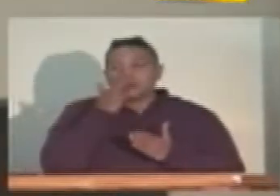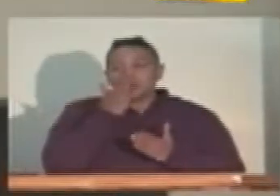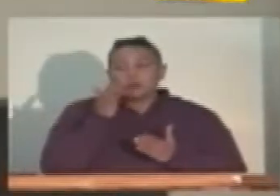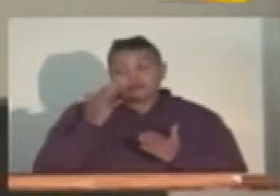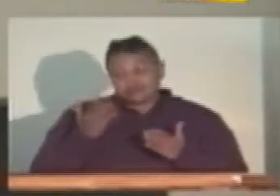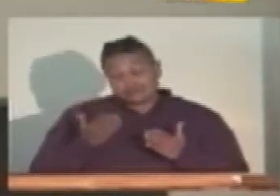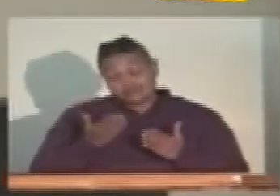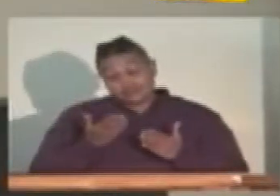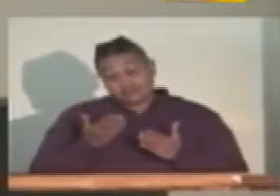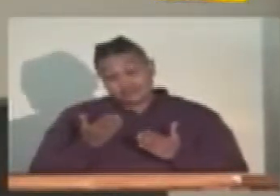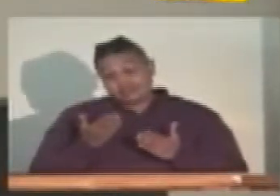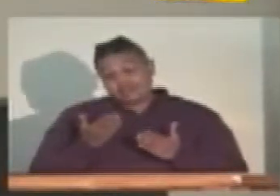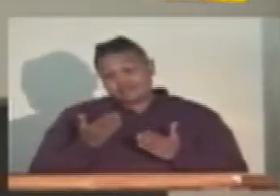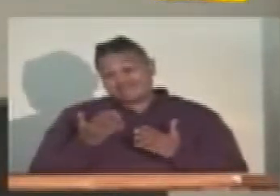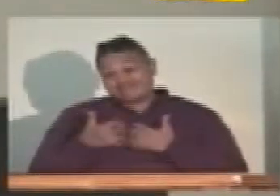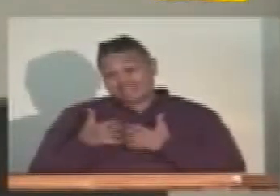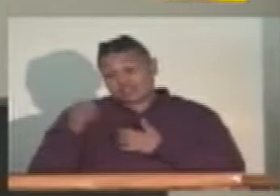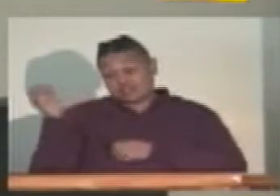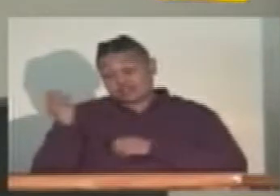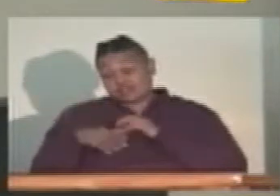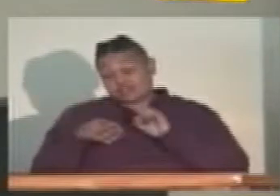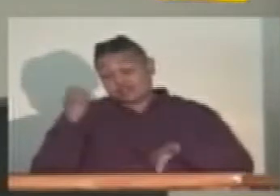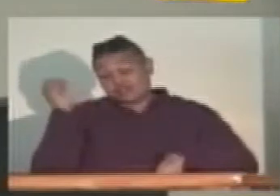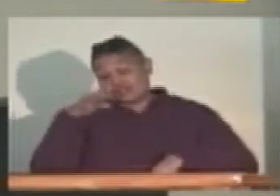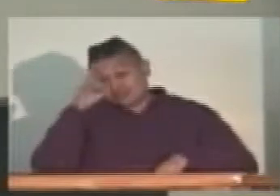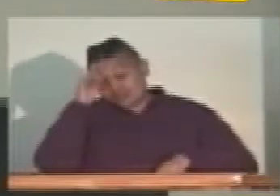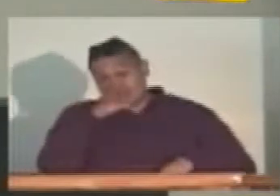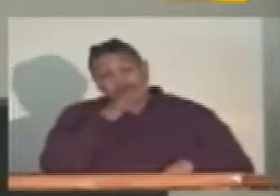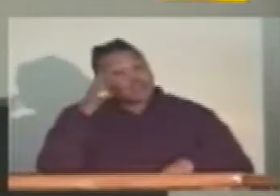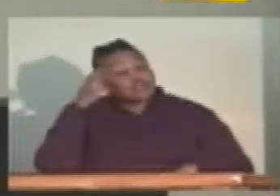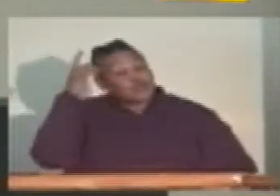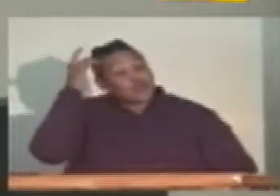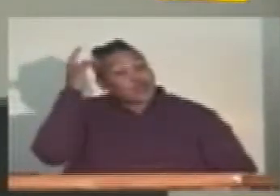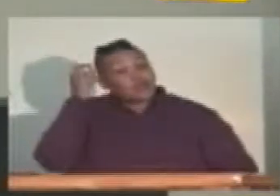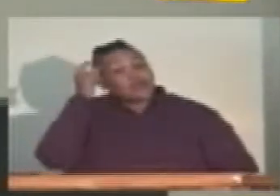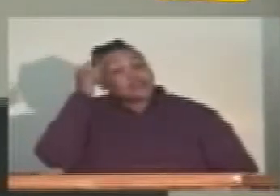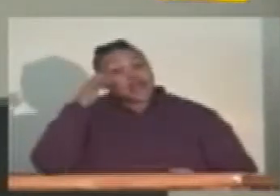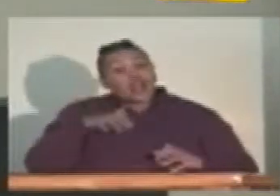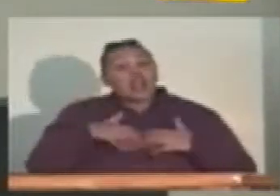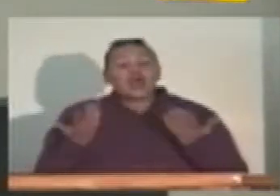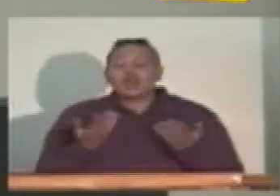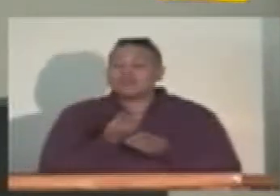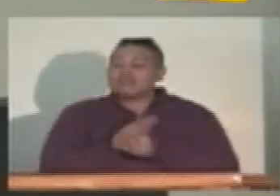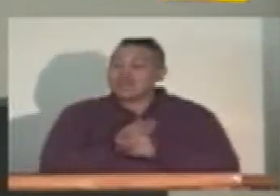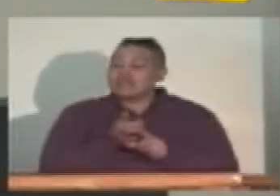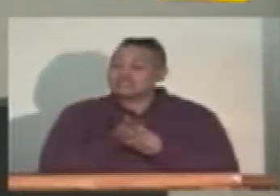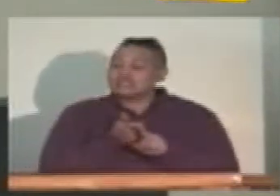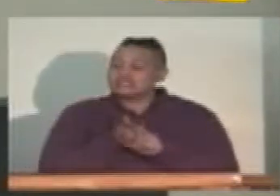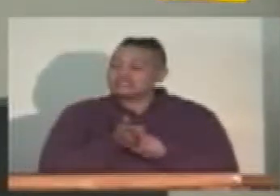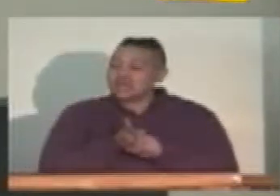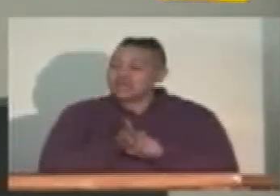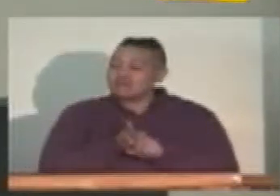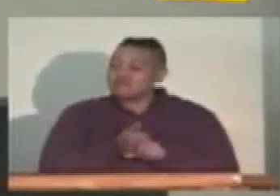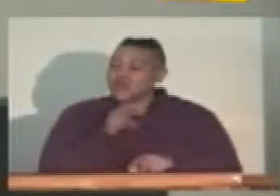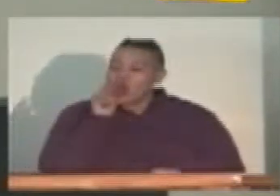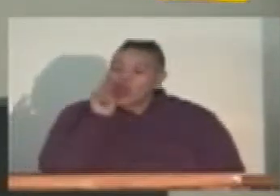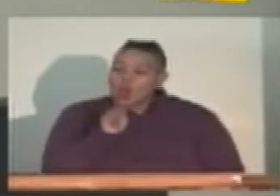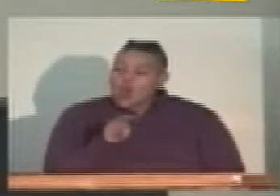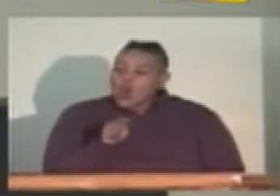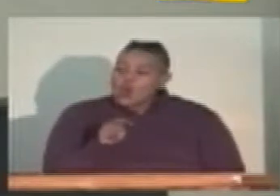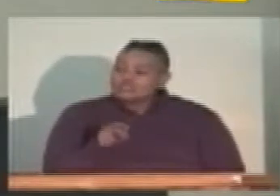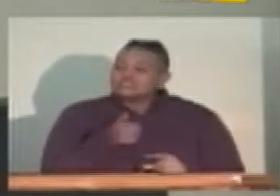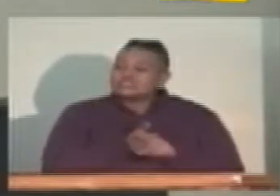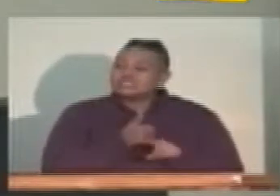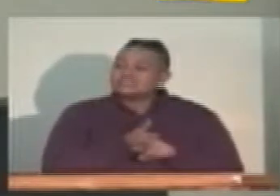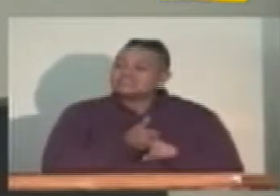mixers come. Because we understand that there are much of this land, it is being looked at to